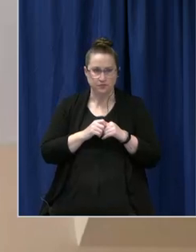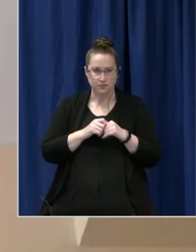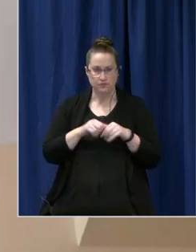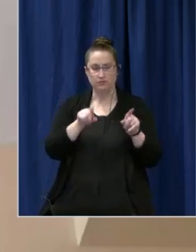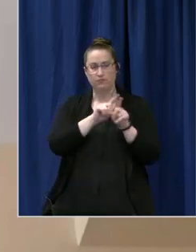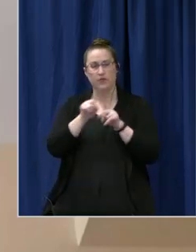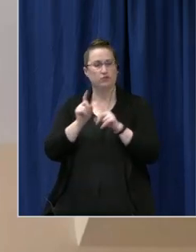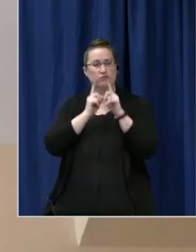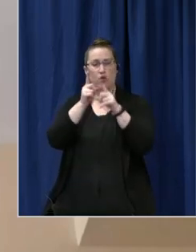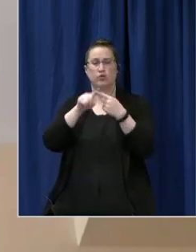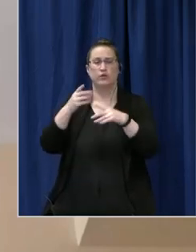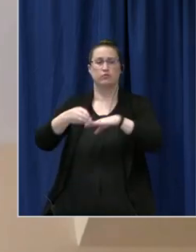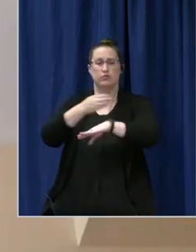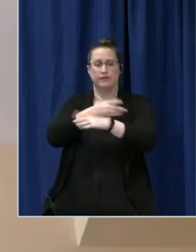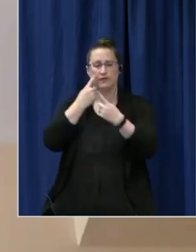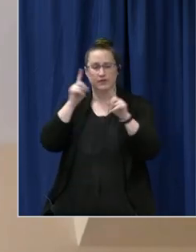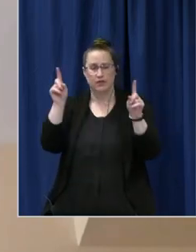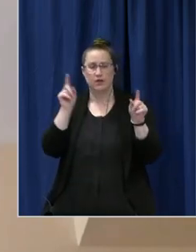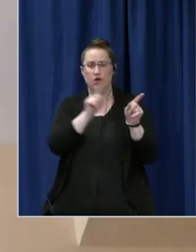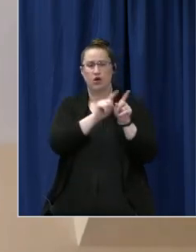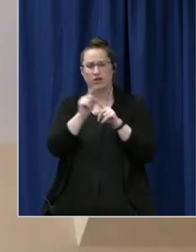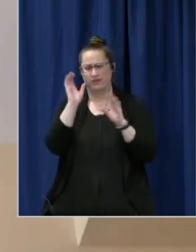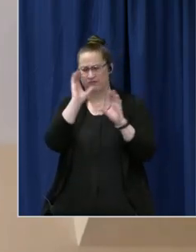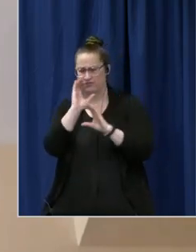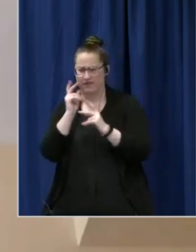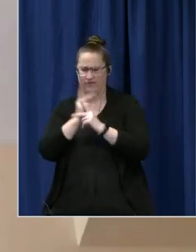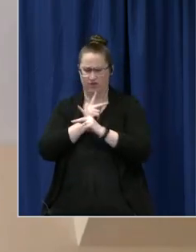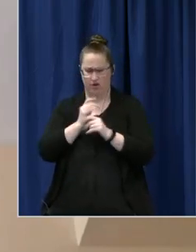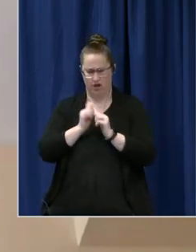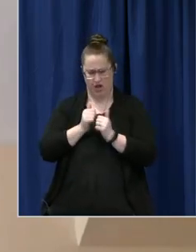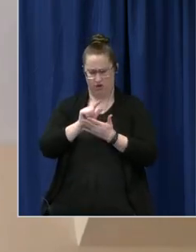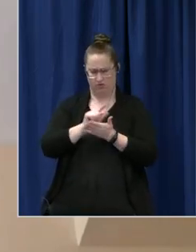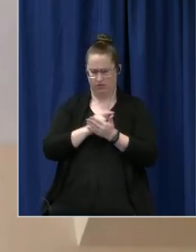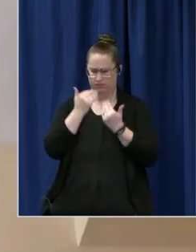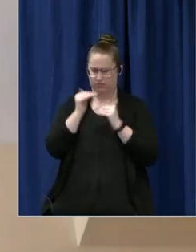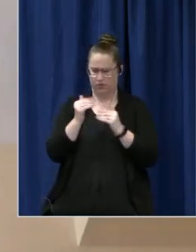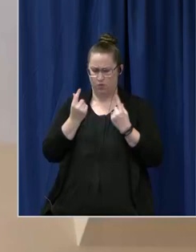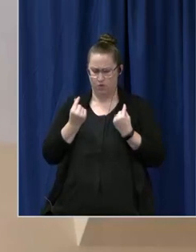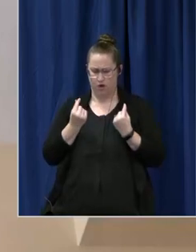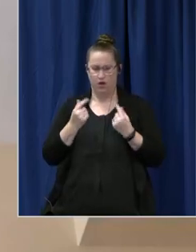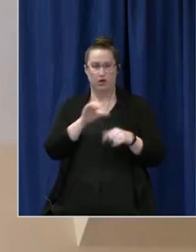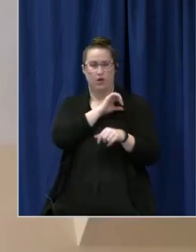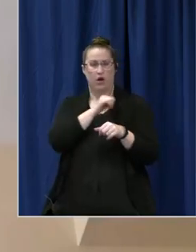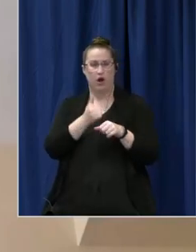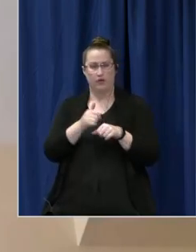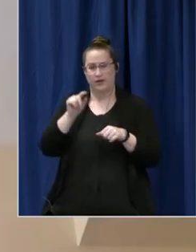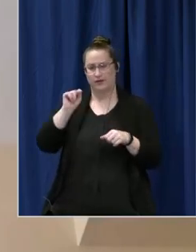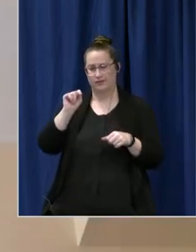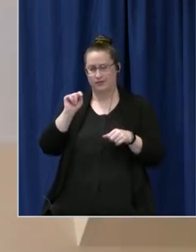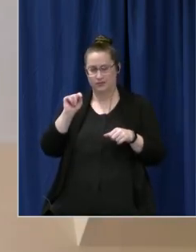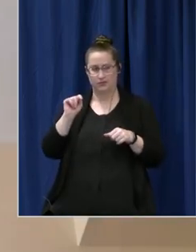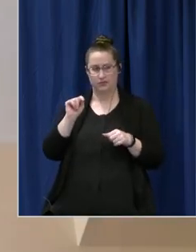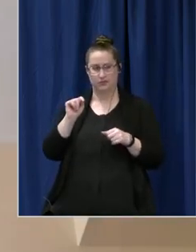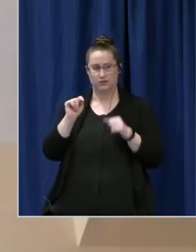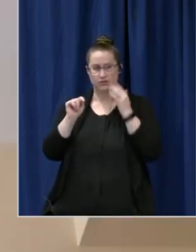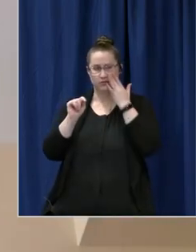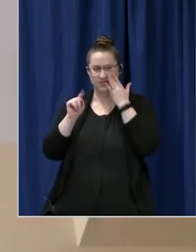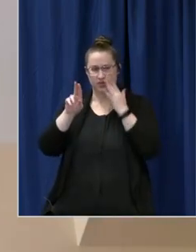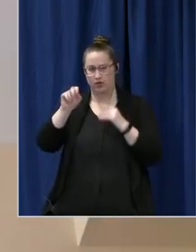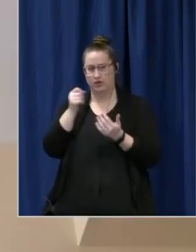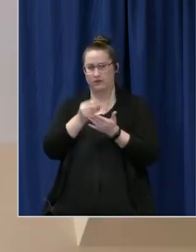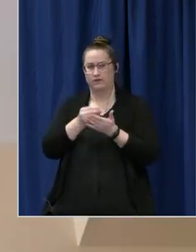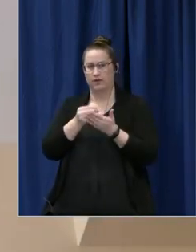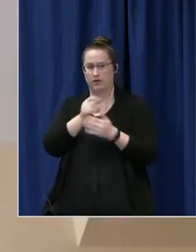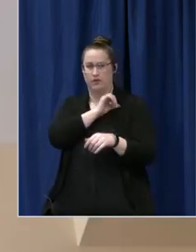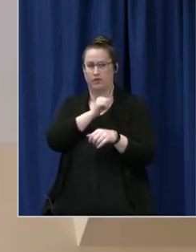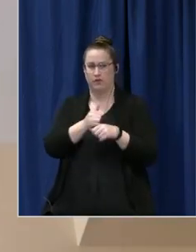prove successful, we should examine what our statutory authority is for ultimately authorizing TRS fund compensation for DVC services. If